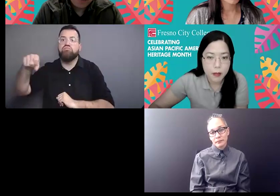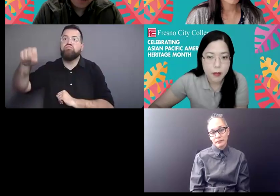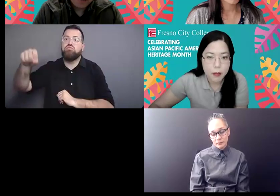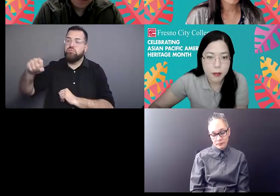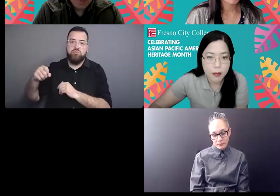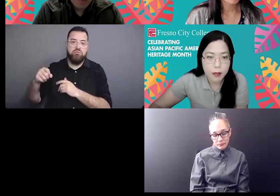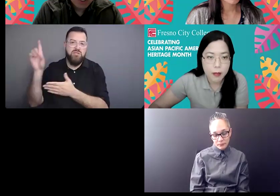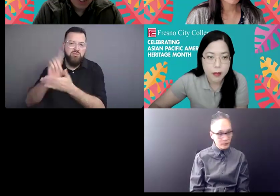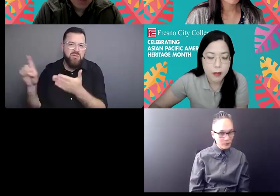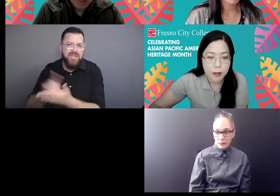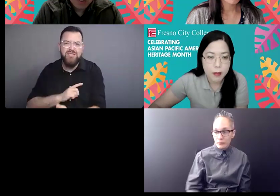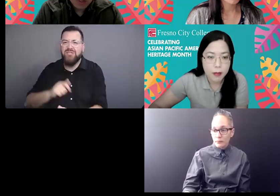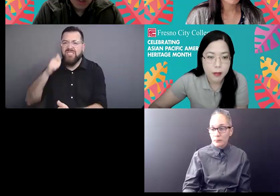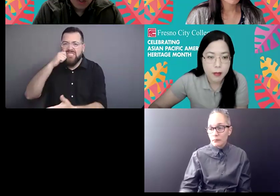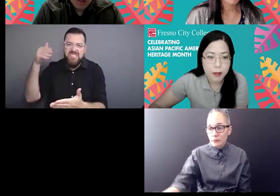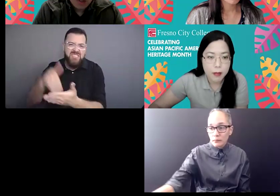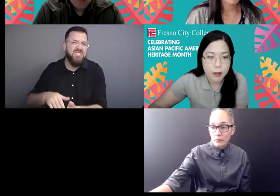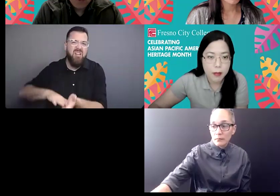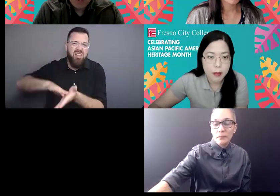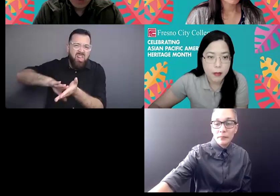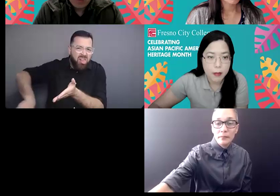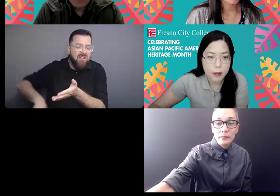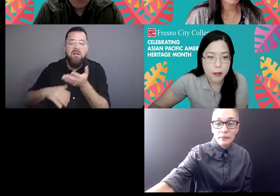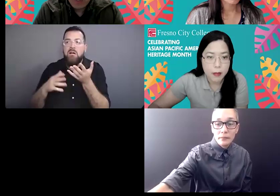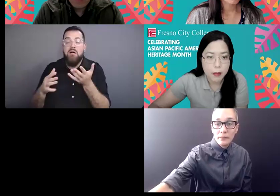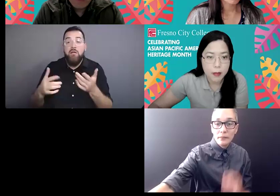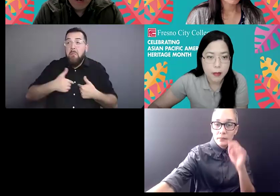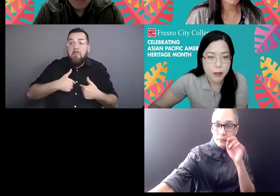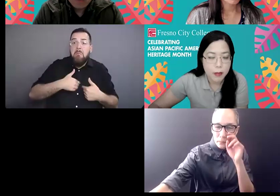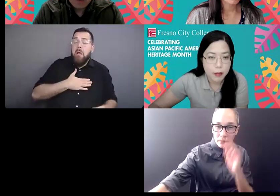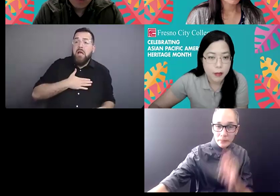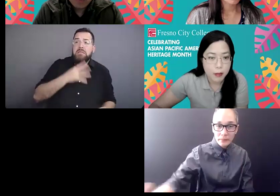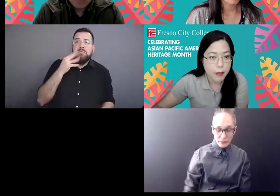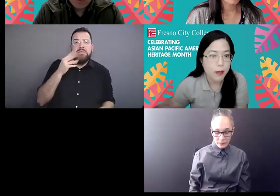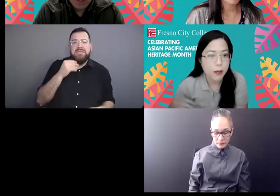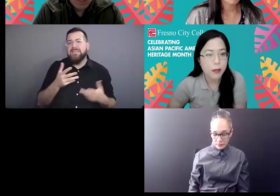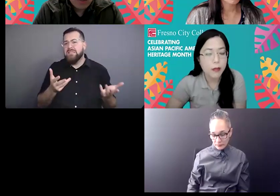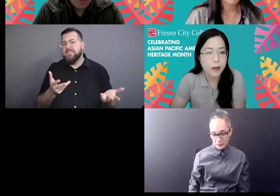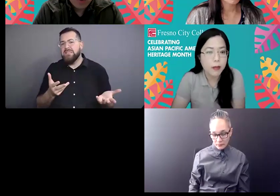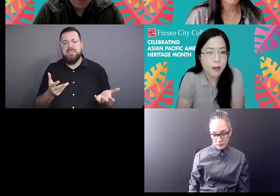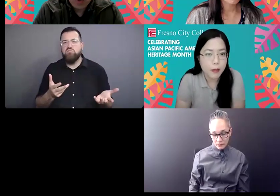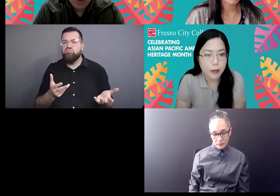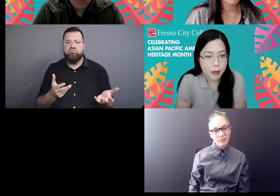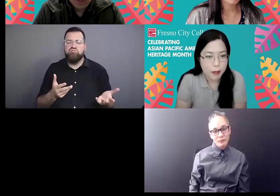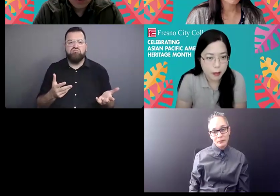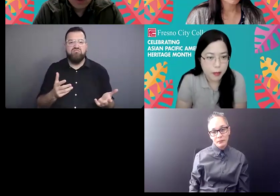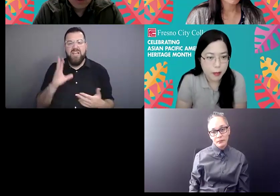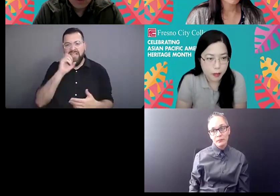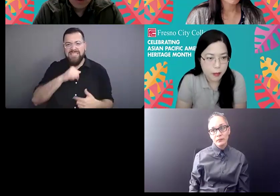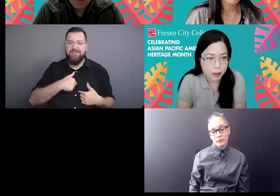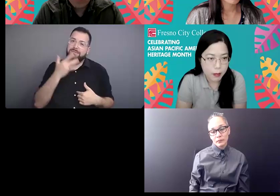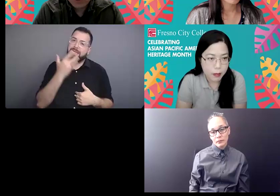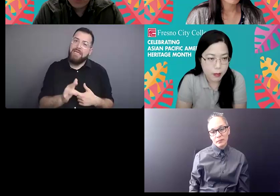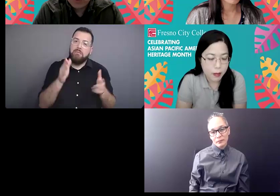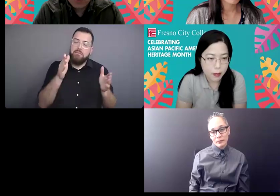racially marginalized, but it's just, yeah, for me, I haven't had that. So I guess I consider myself to be one of the fortunate